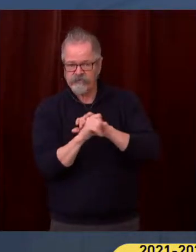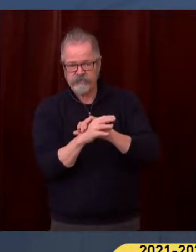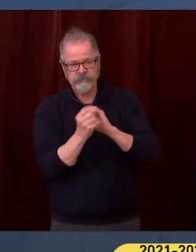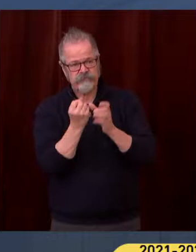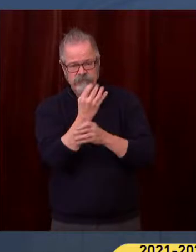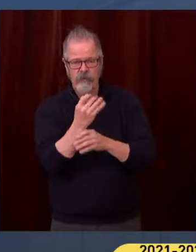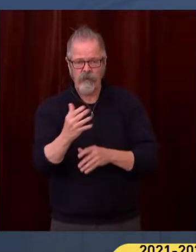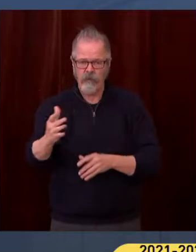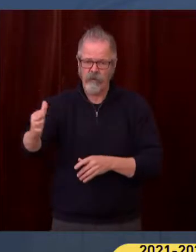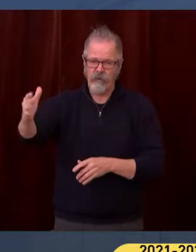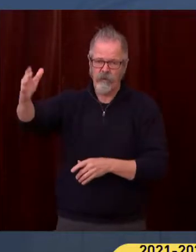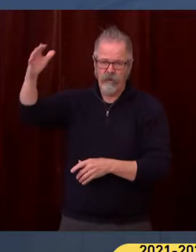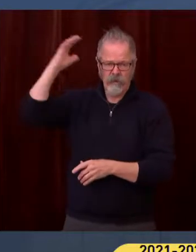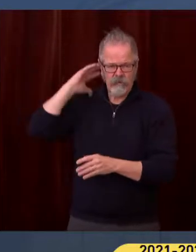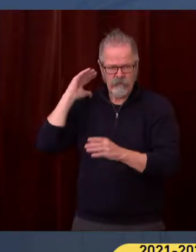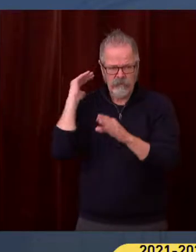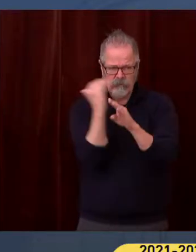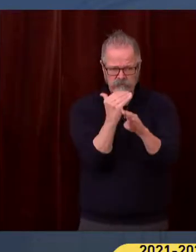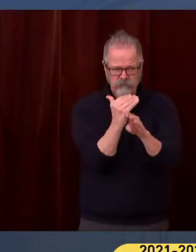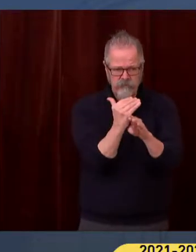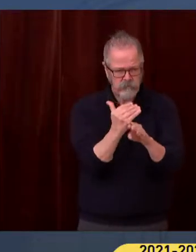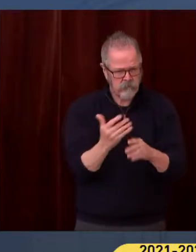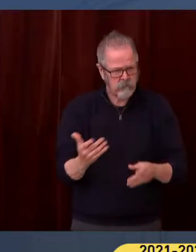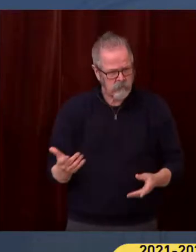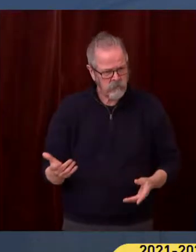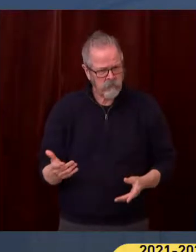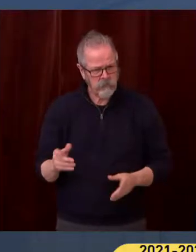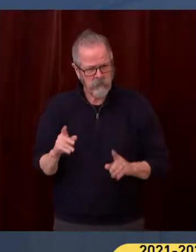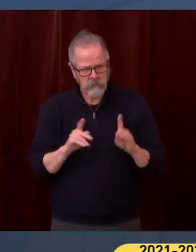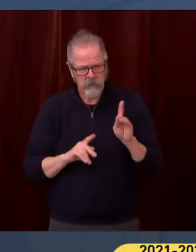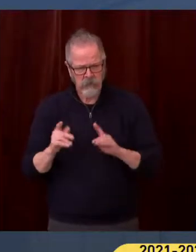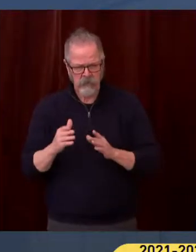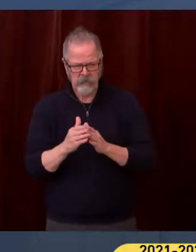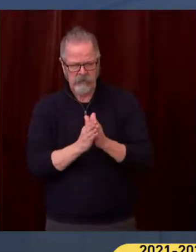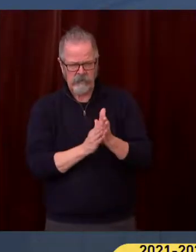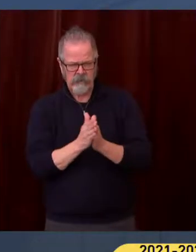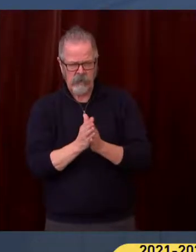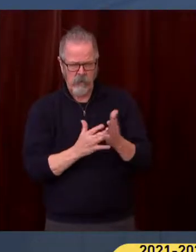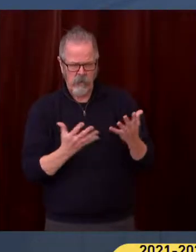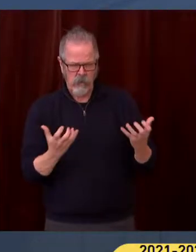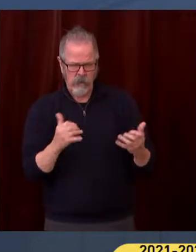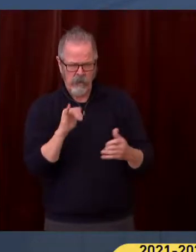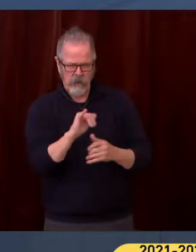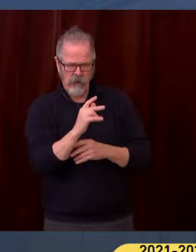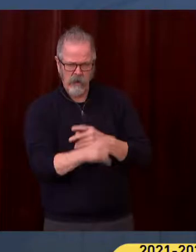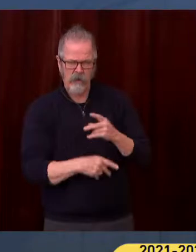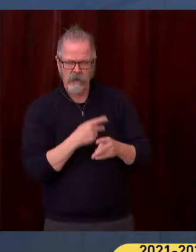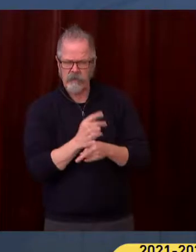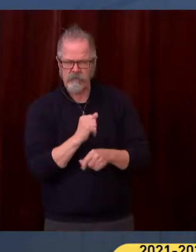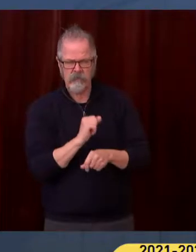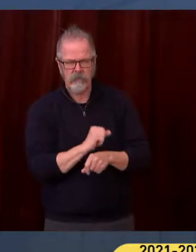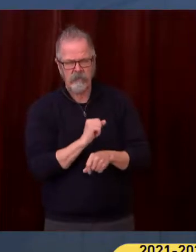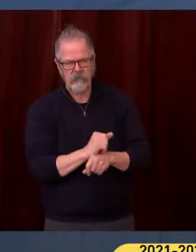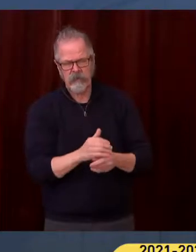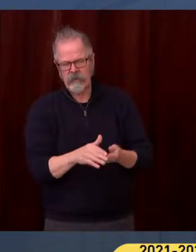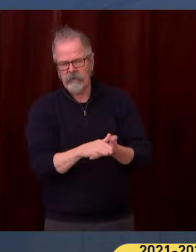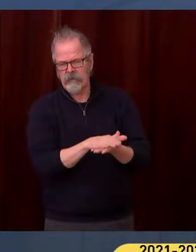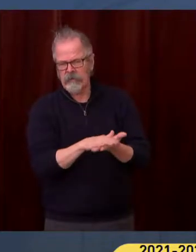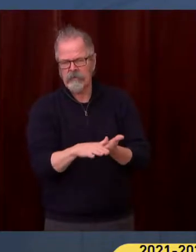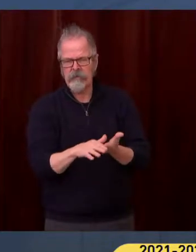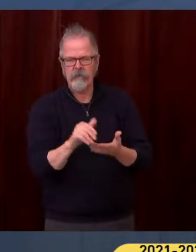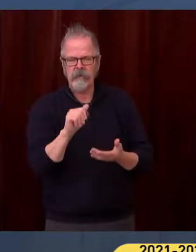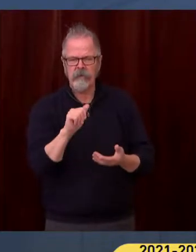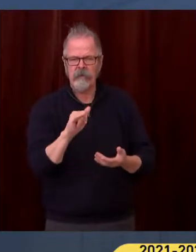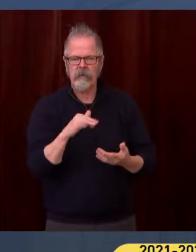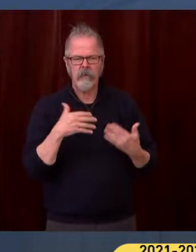want those good jobs. And so a just transition is something that I know is very much embedded in how we think about